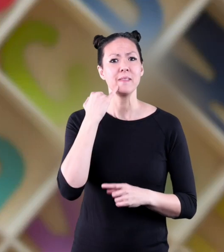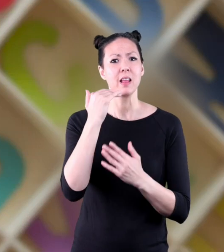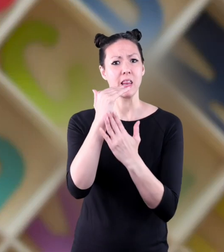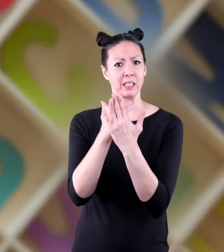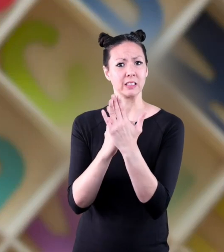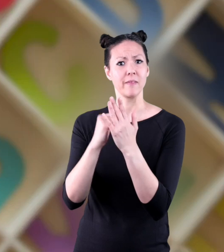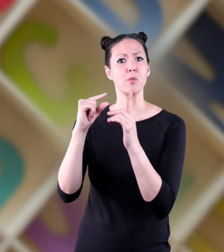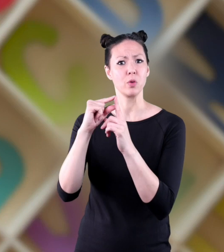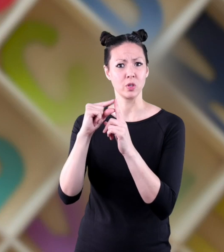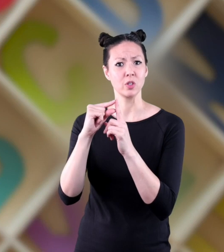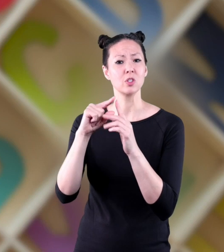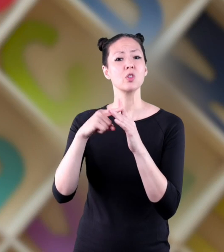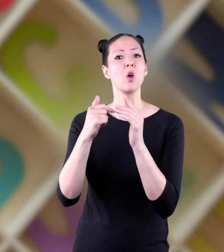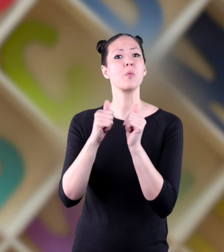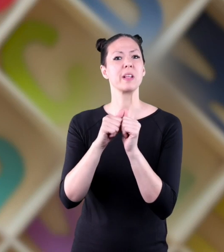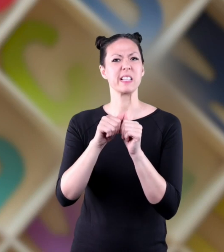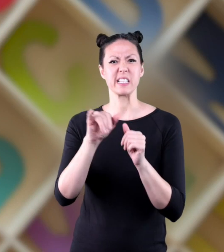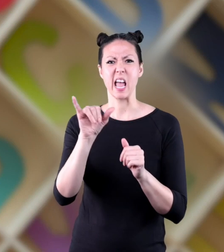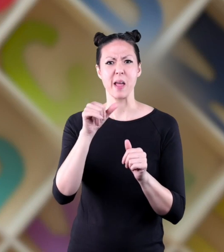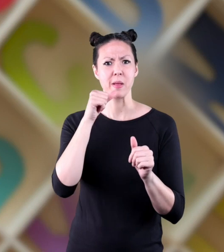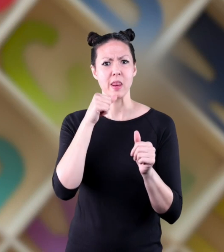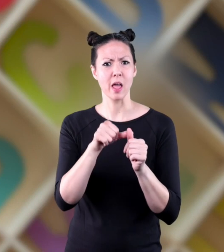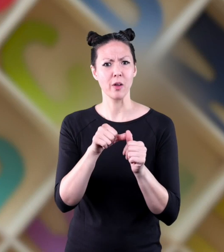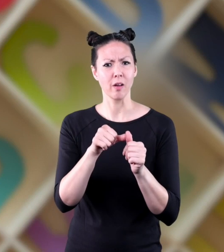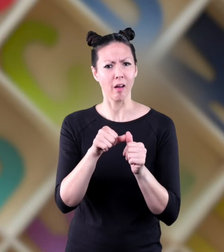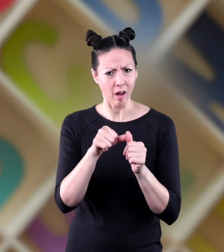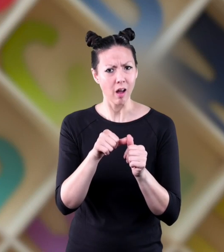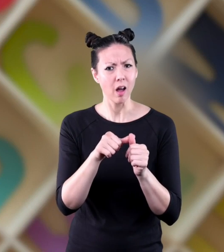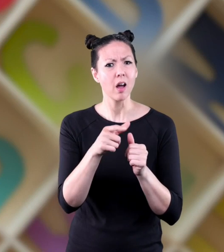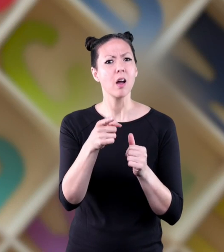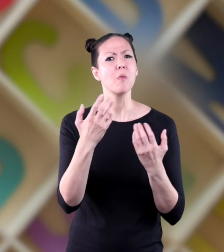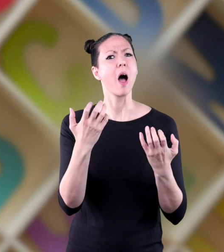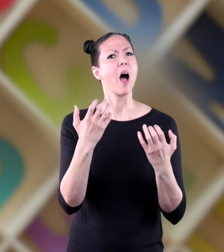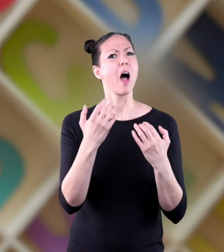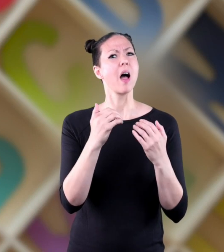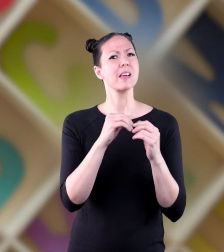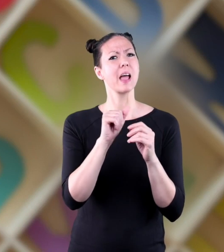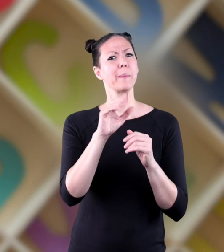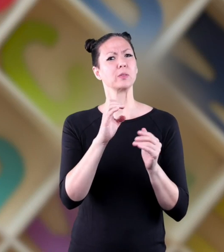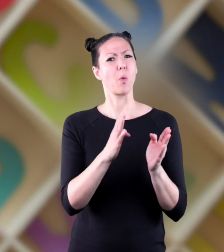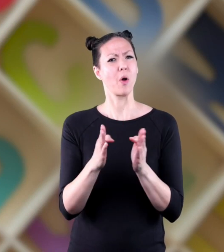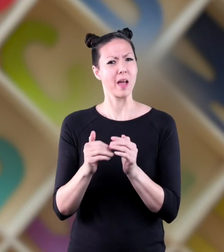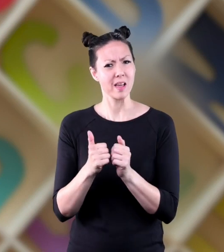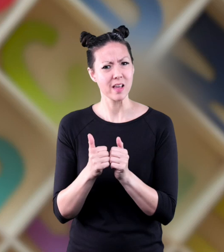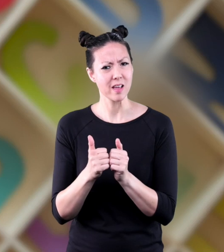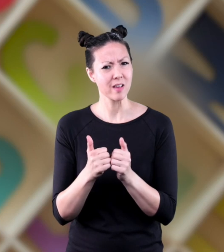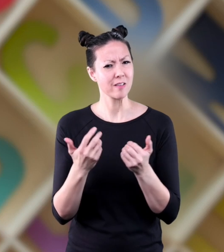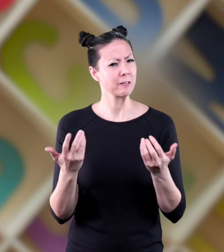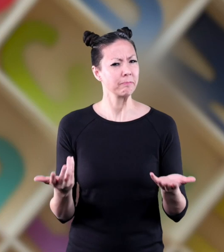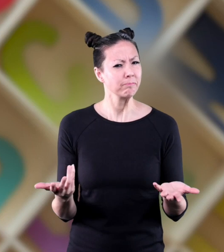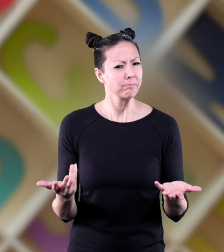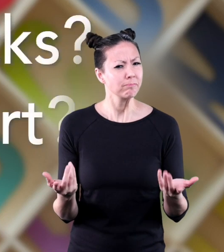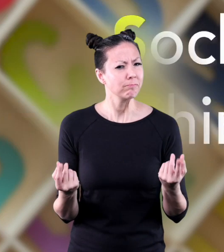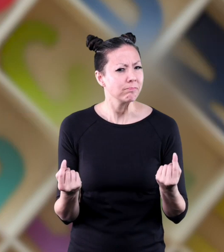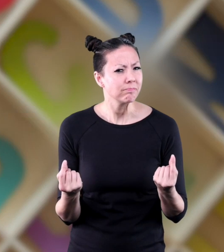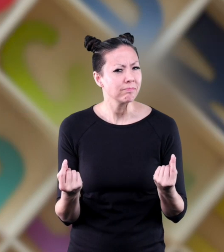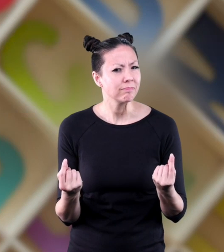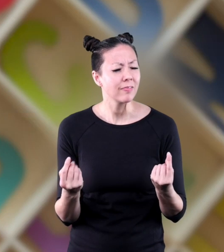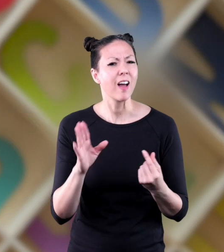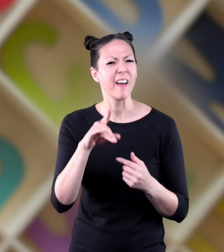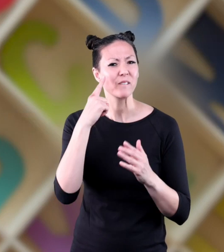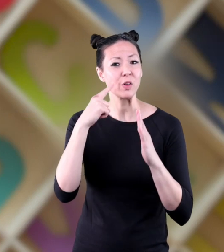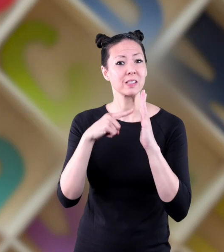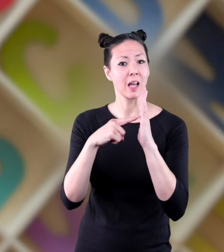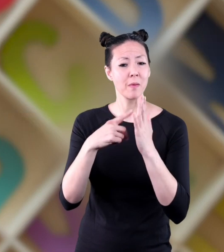a list of words that all start with the same letter, and you want to put those into alphabetical order? Now what?